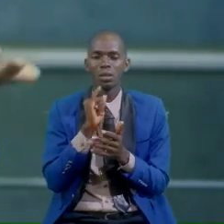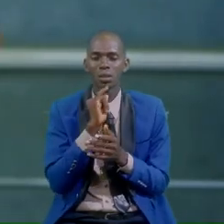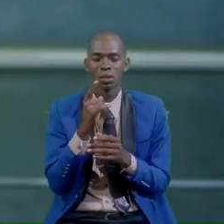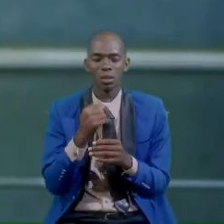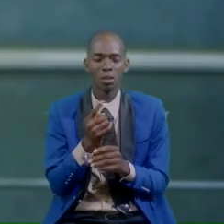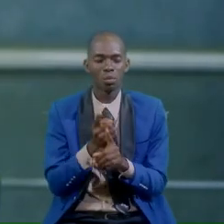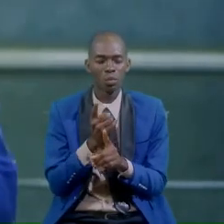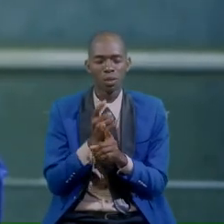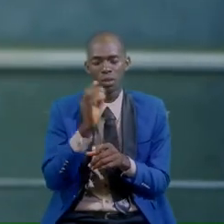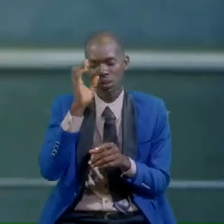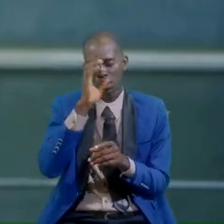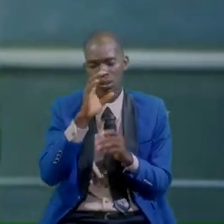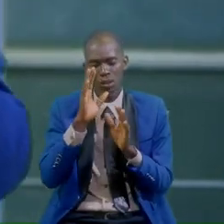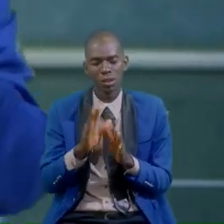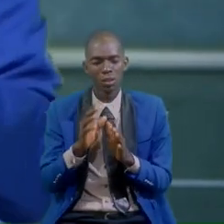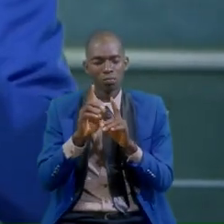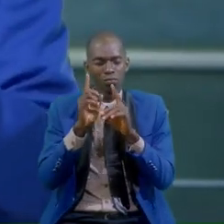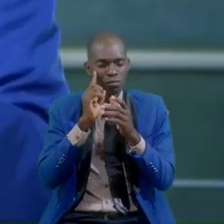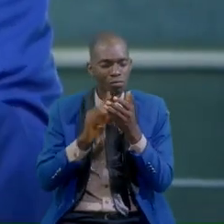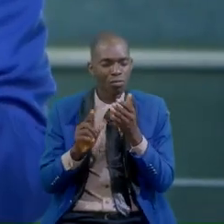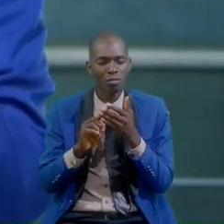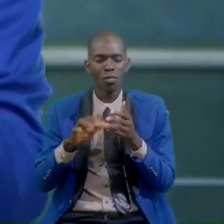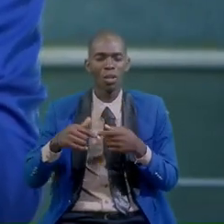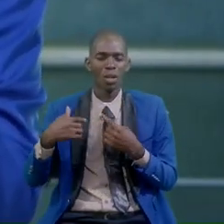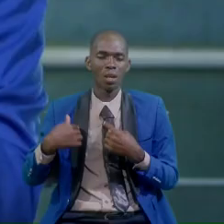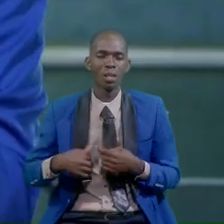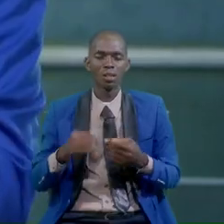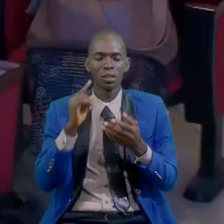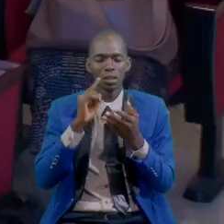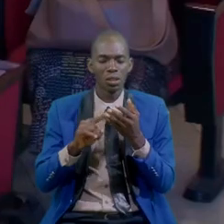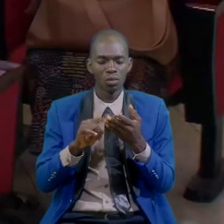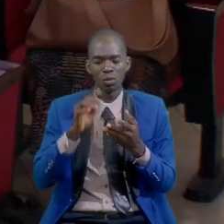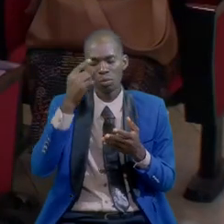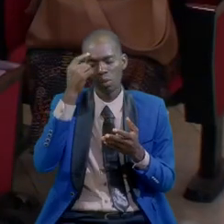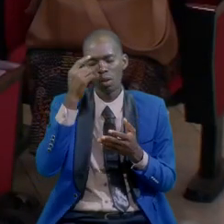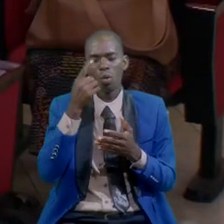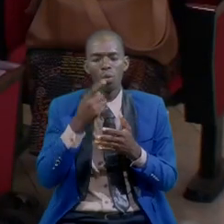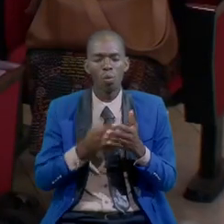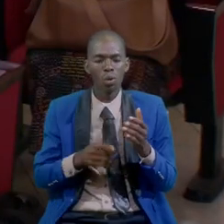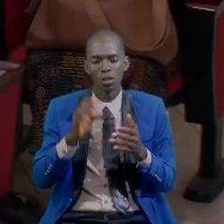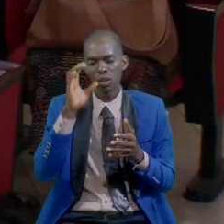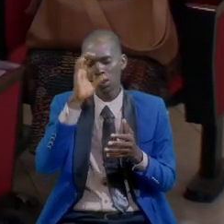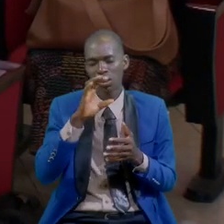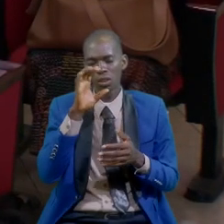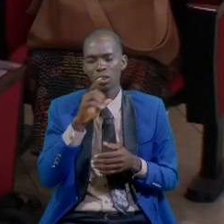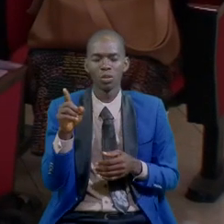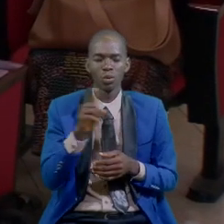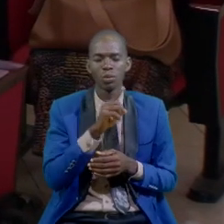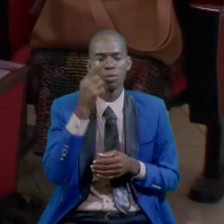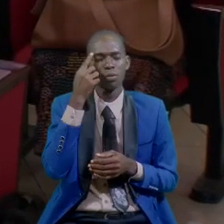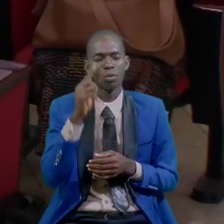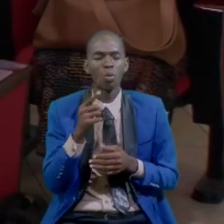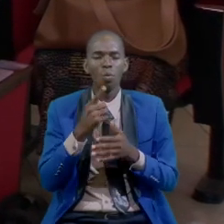your heart, examine your mind. What seekest thou? What are you